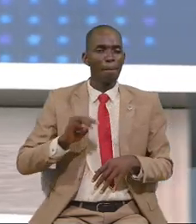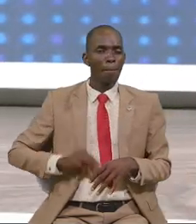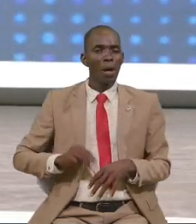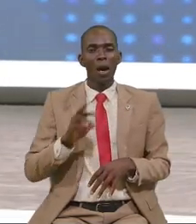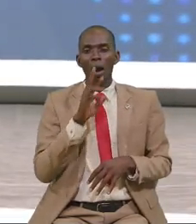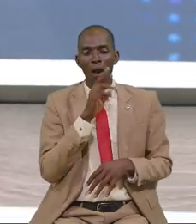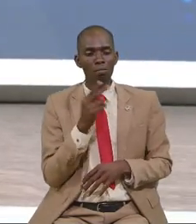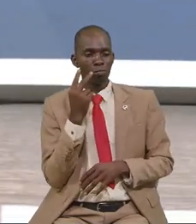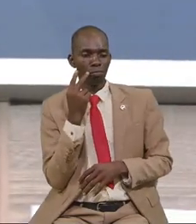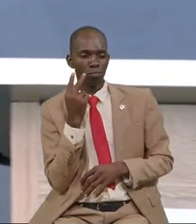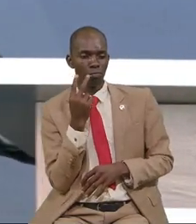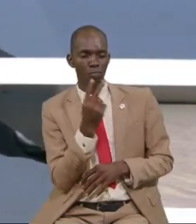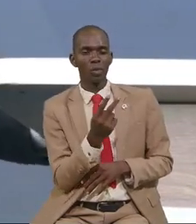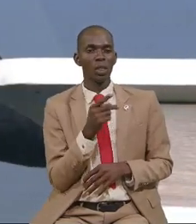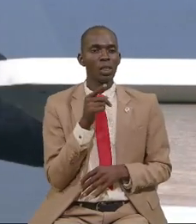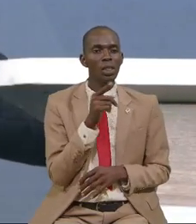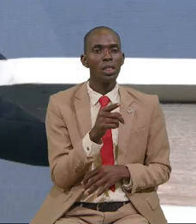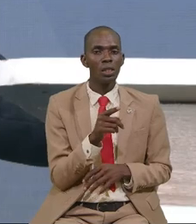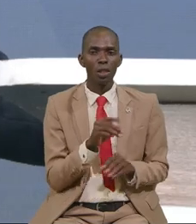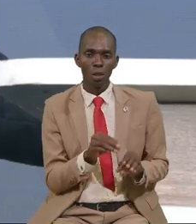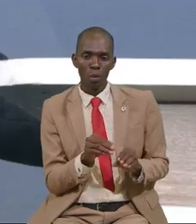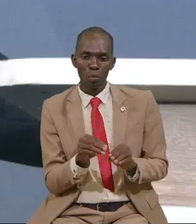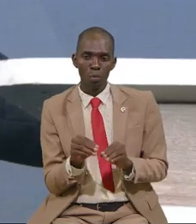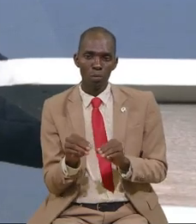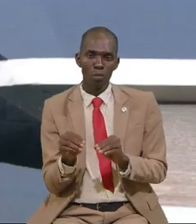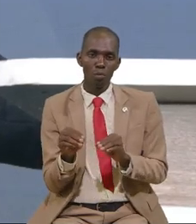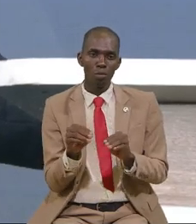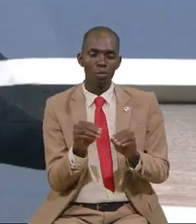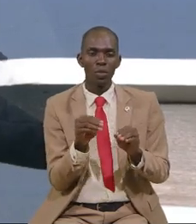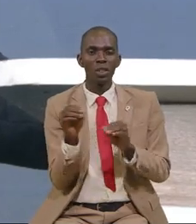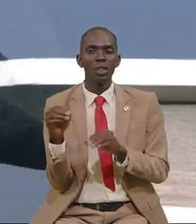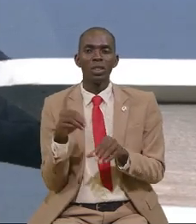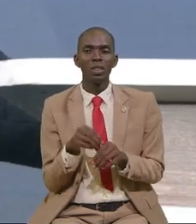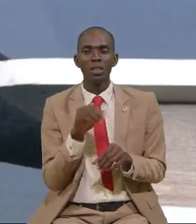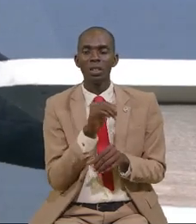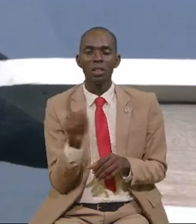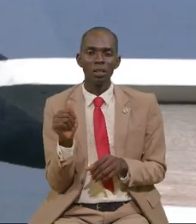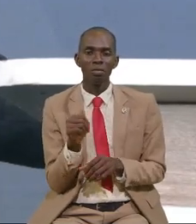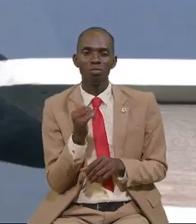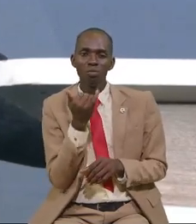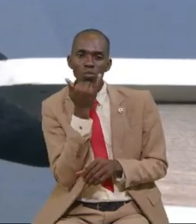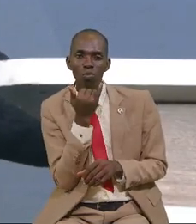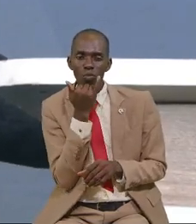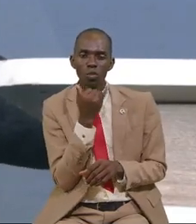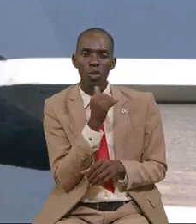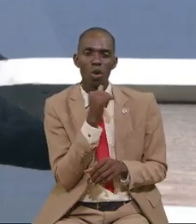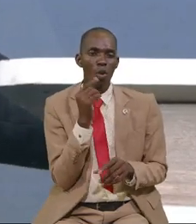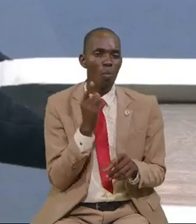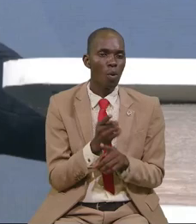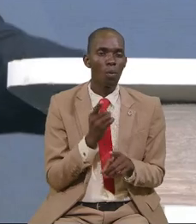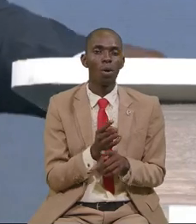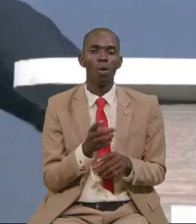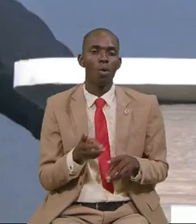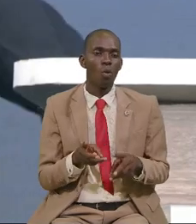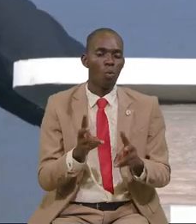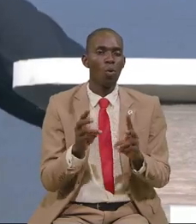him moving in an illicit, illegal way